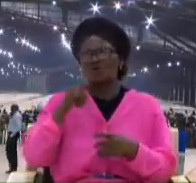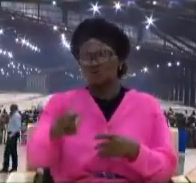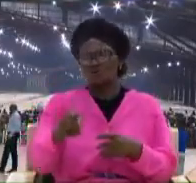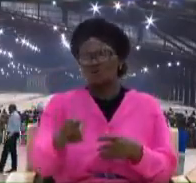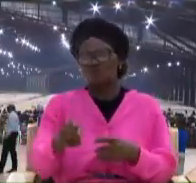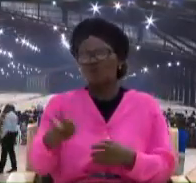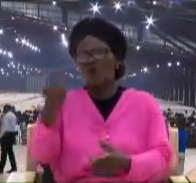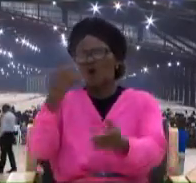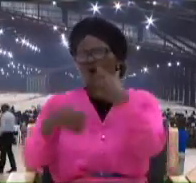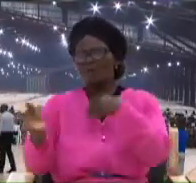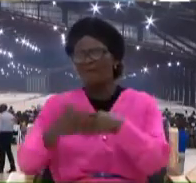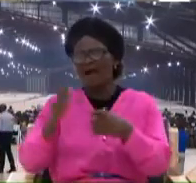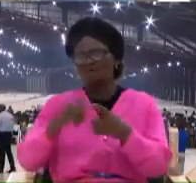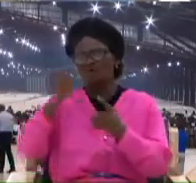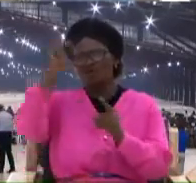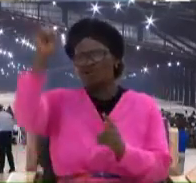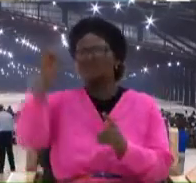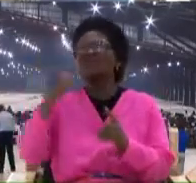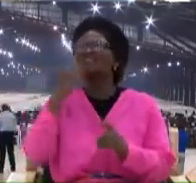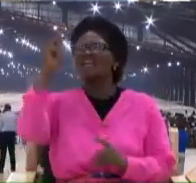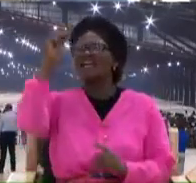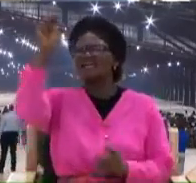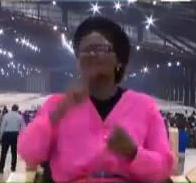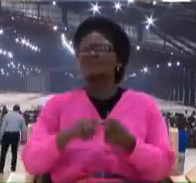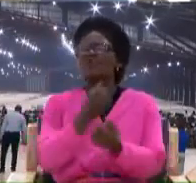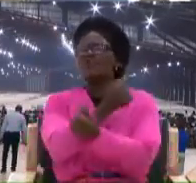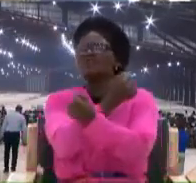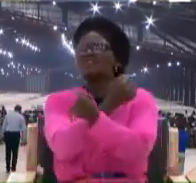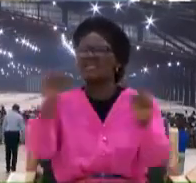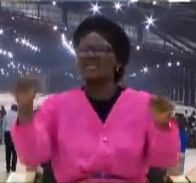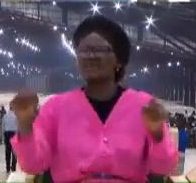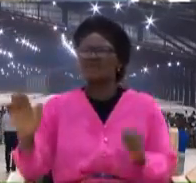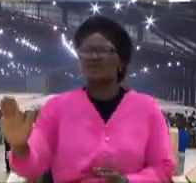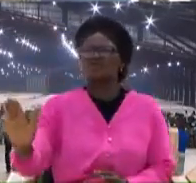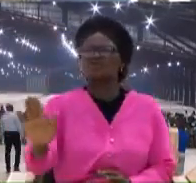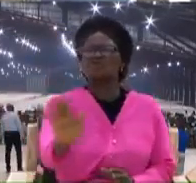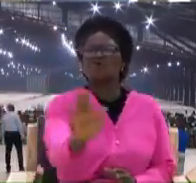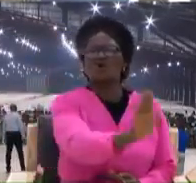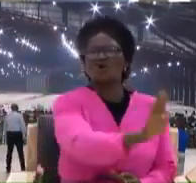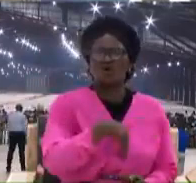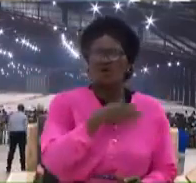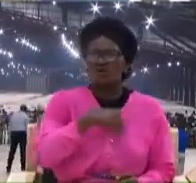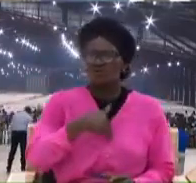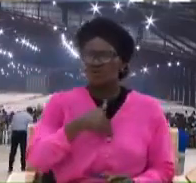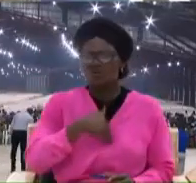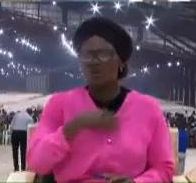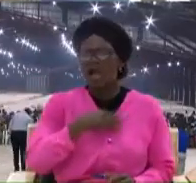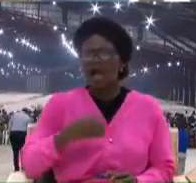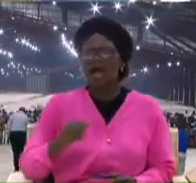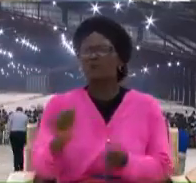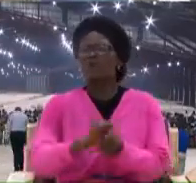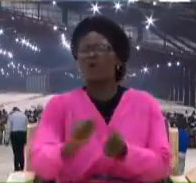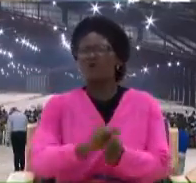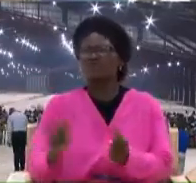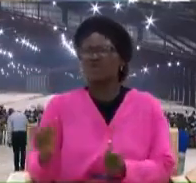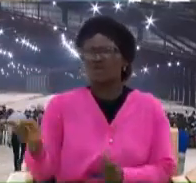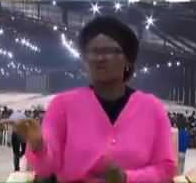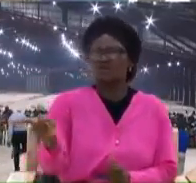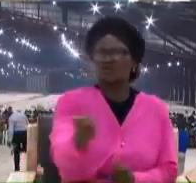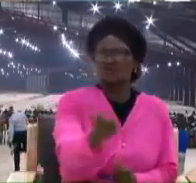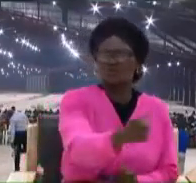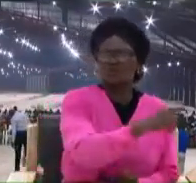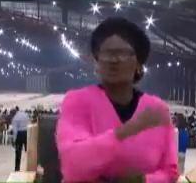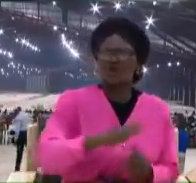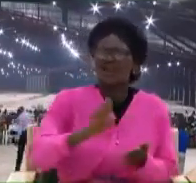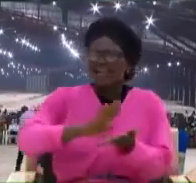time, ask him to save your soul and wash you clean in his blood. And the rest of